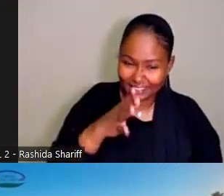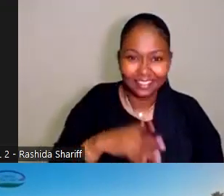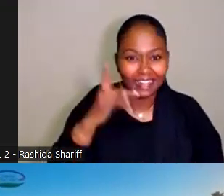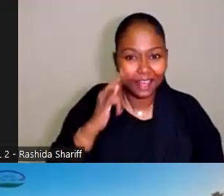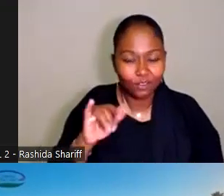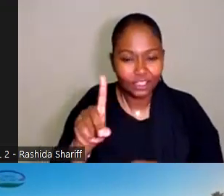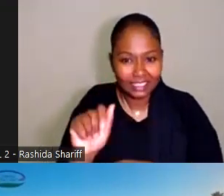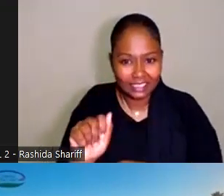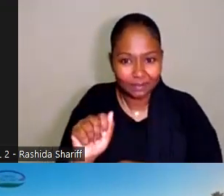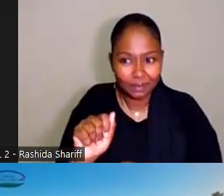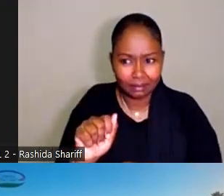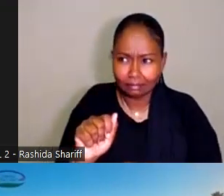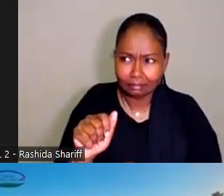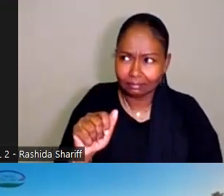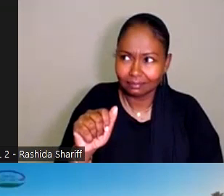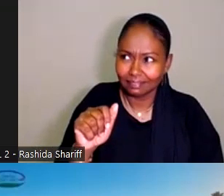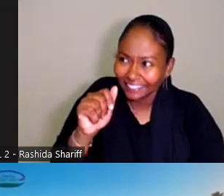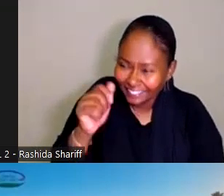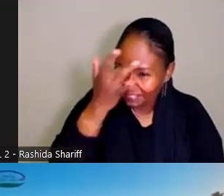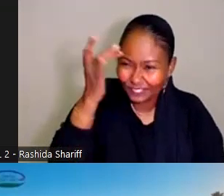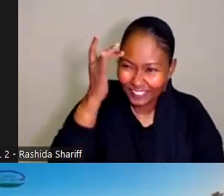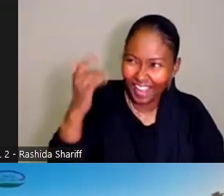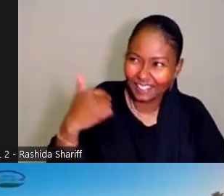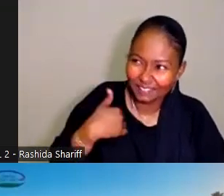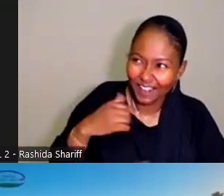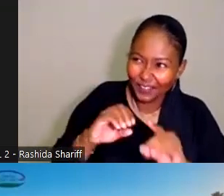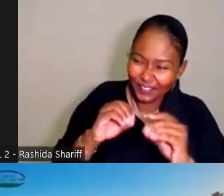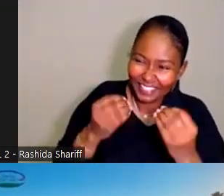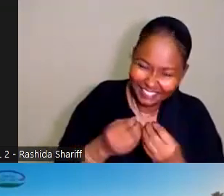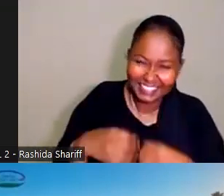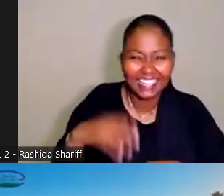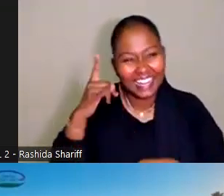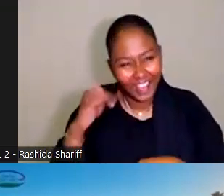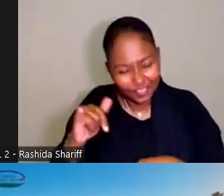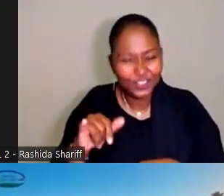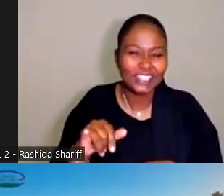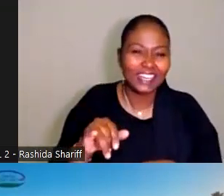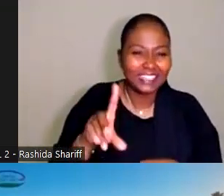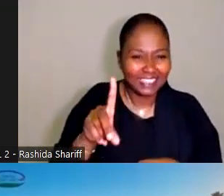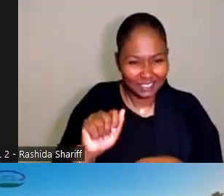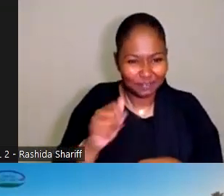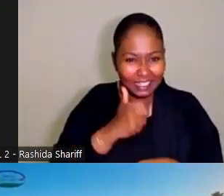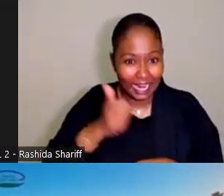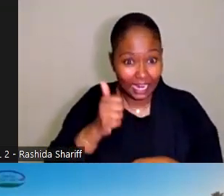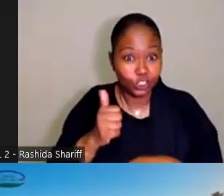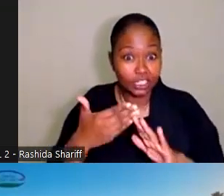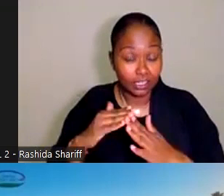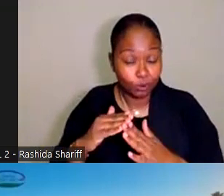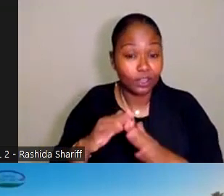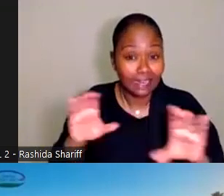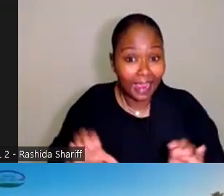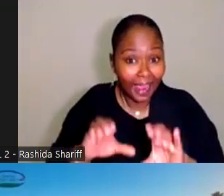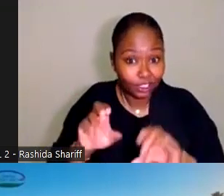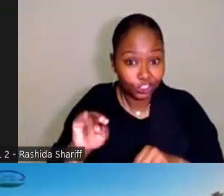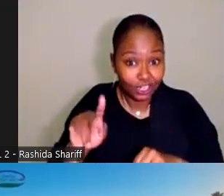I forgot my organization, California Disability Aging Community Action Network. First of all, thank you so much, Susan,